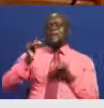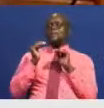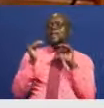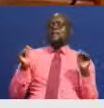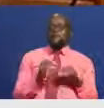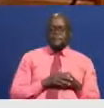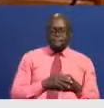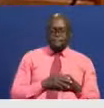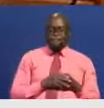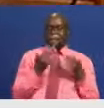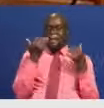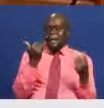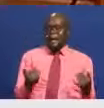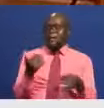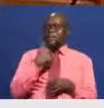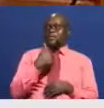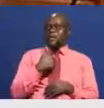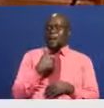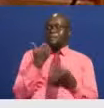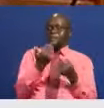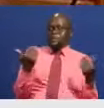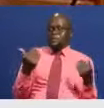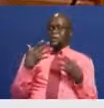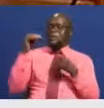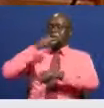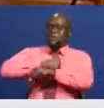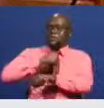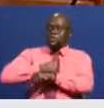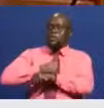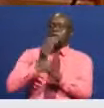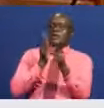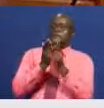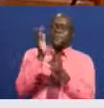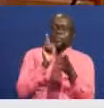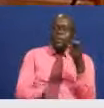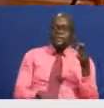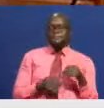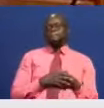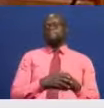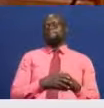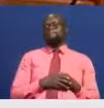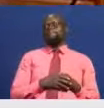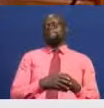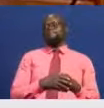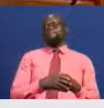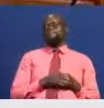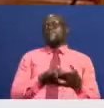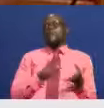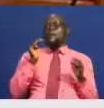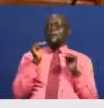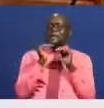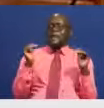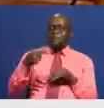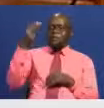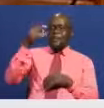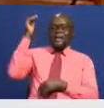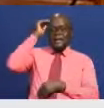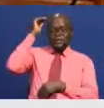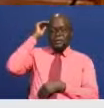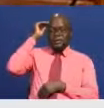level. Now you have children going to school and going through the most levels of higher